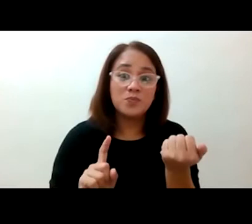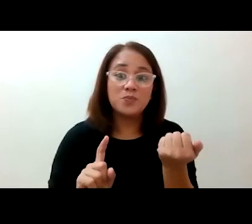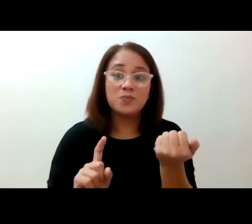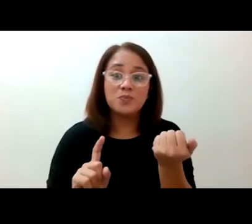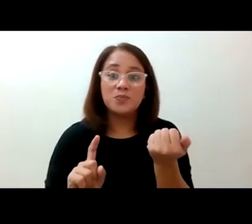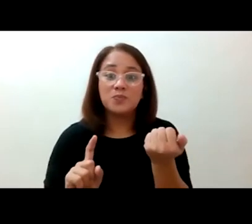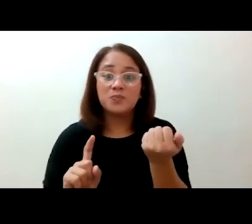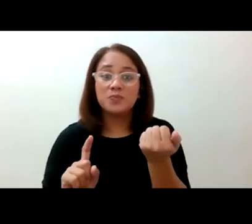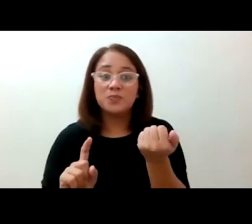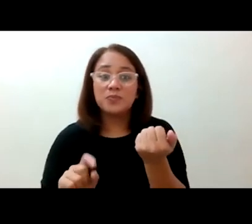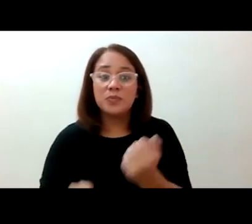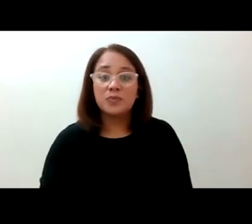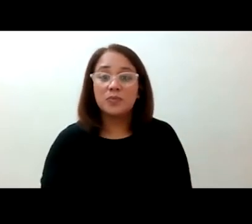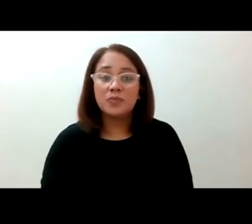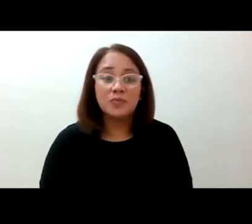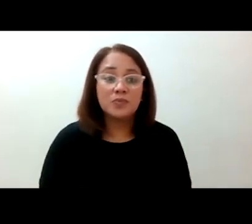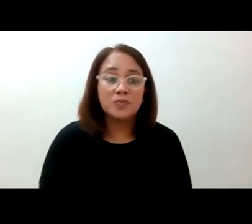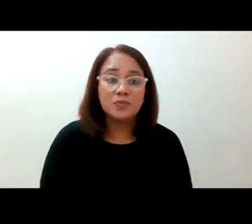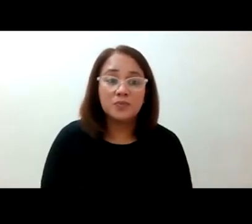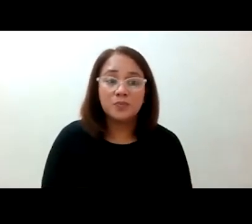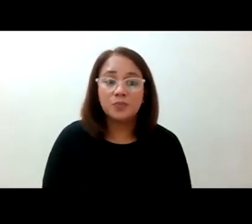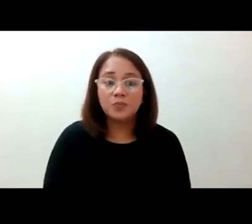Shaq is saying A.